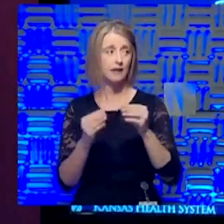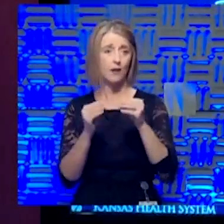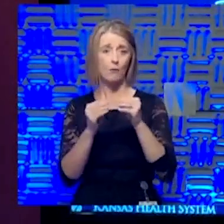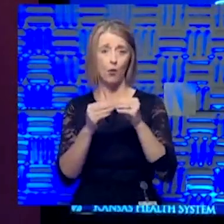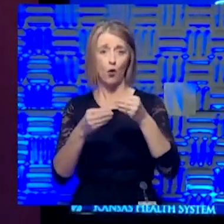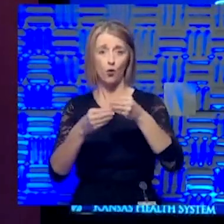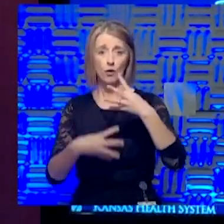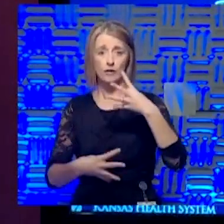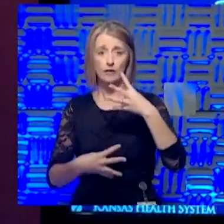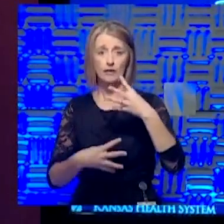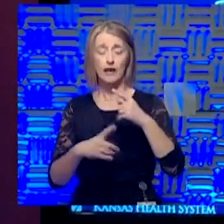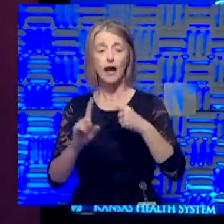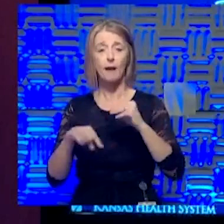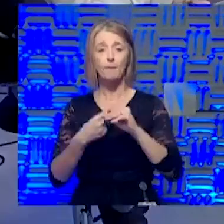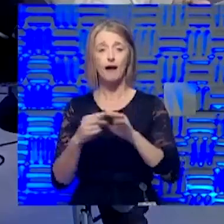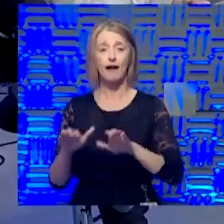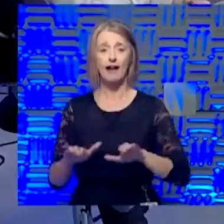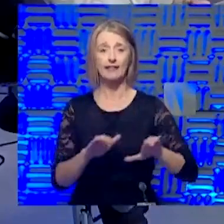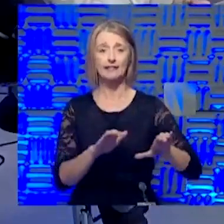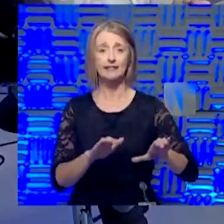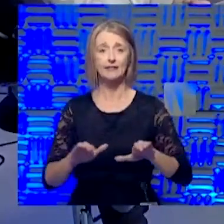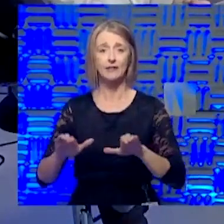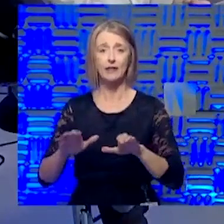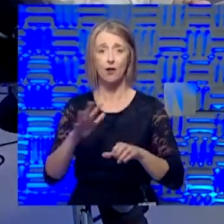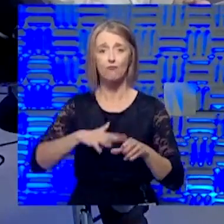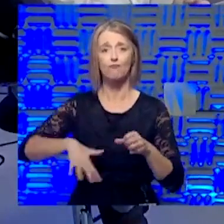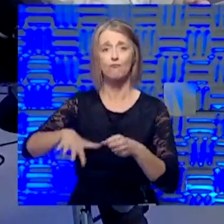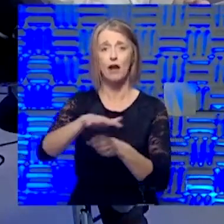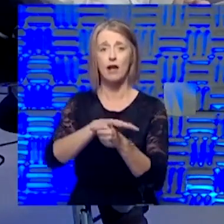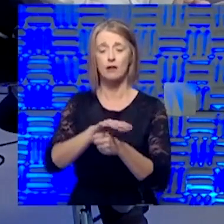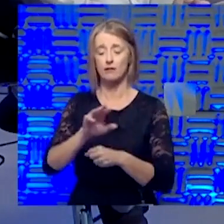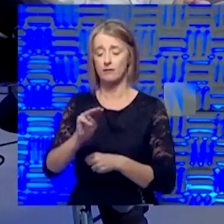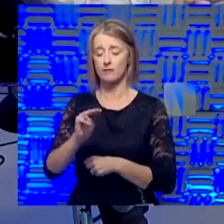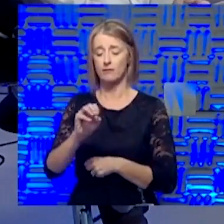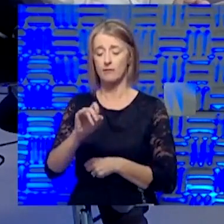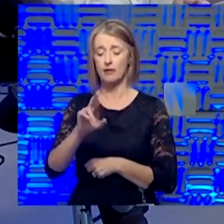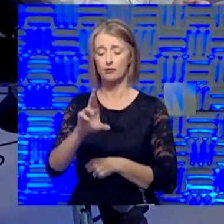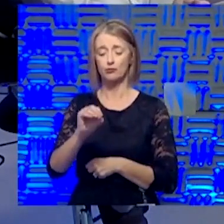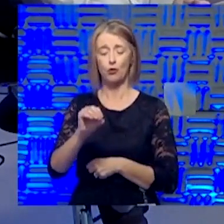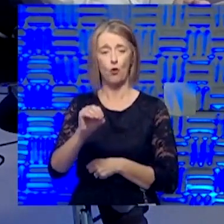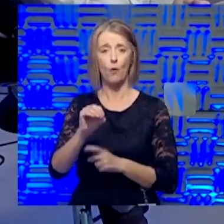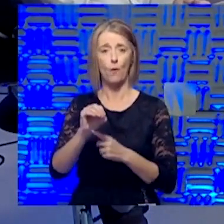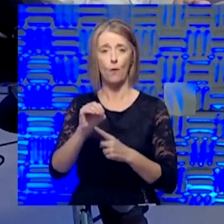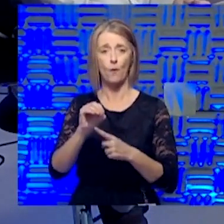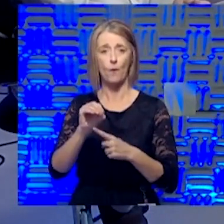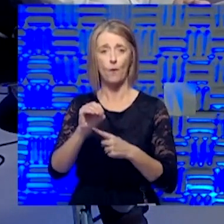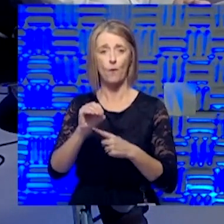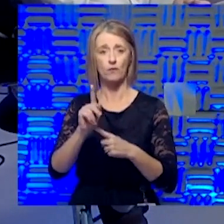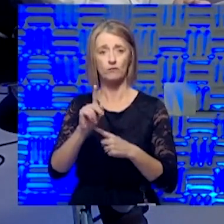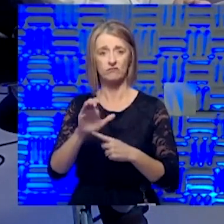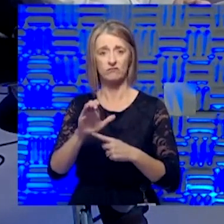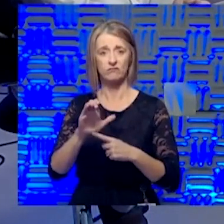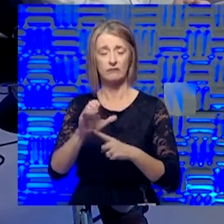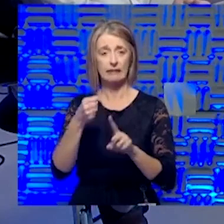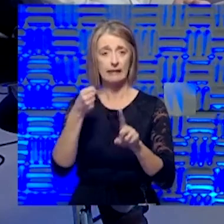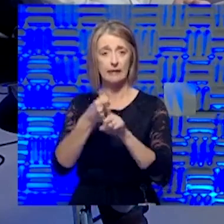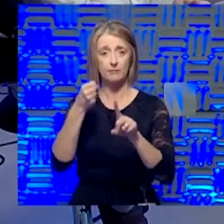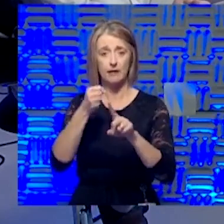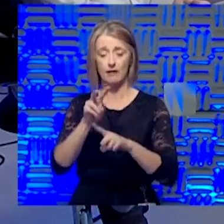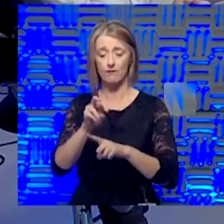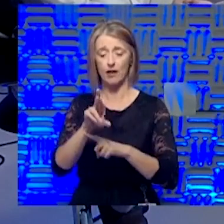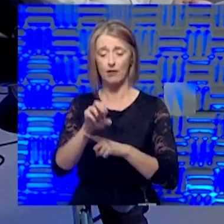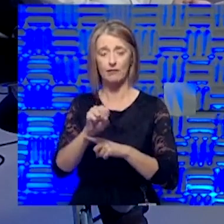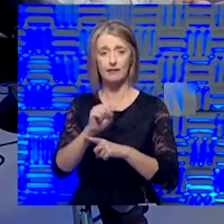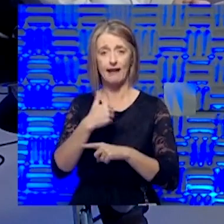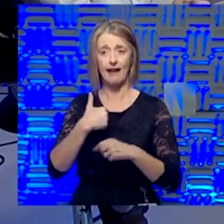questions related to the activity around the metro this weekend. They want to know what impact the COVID virus might